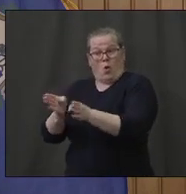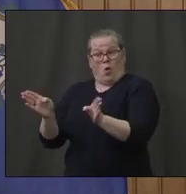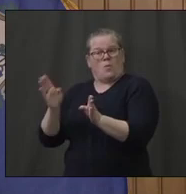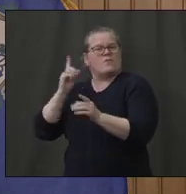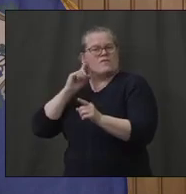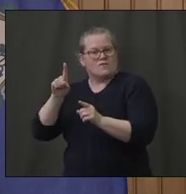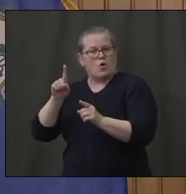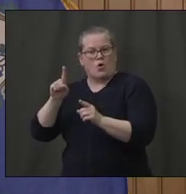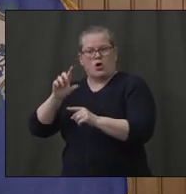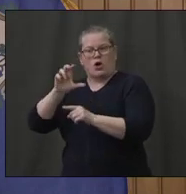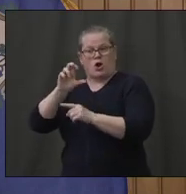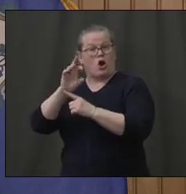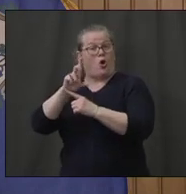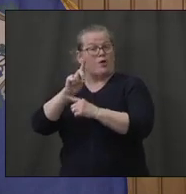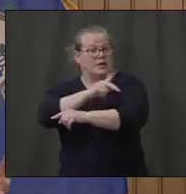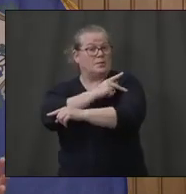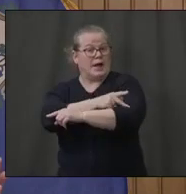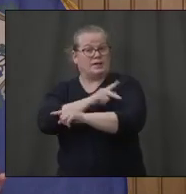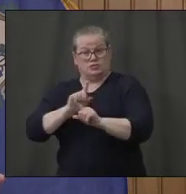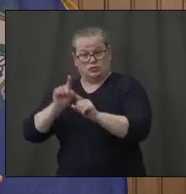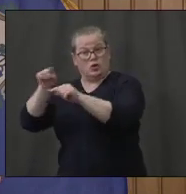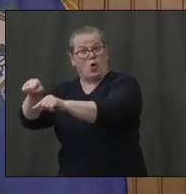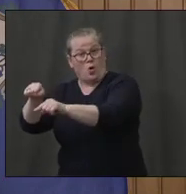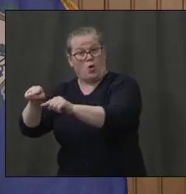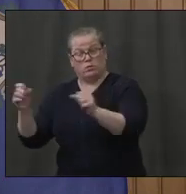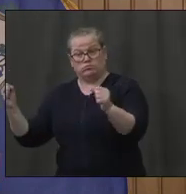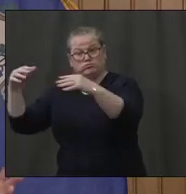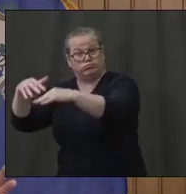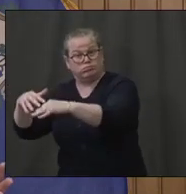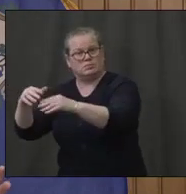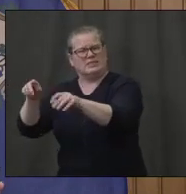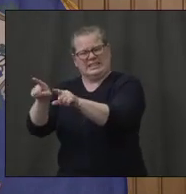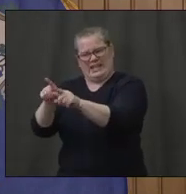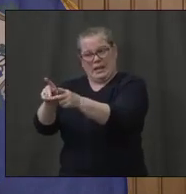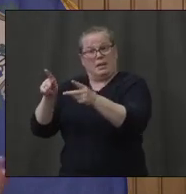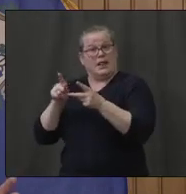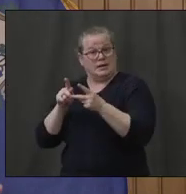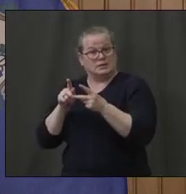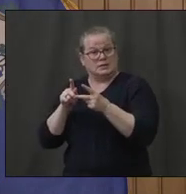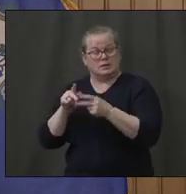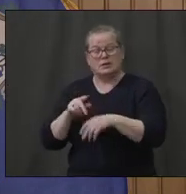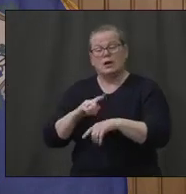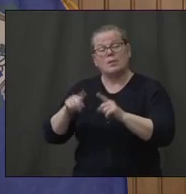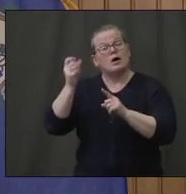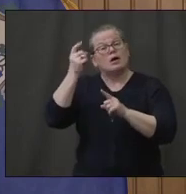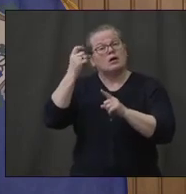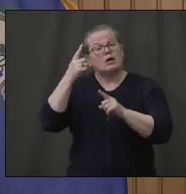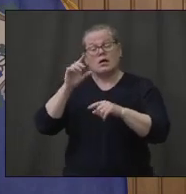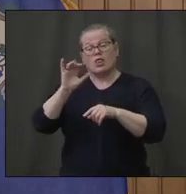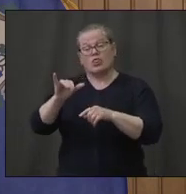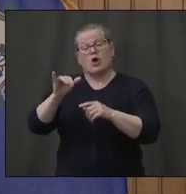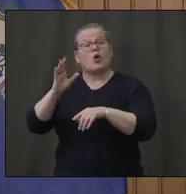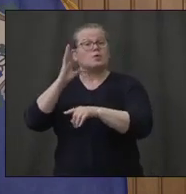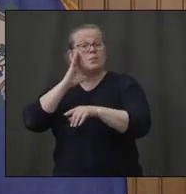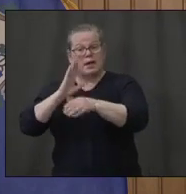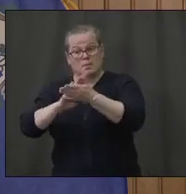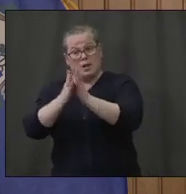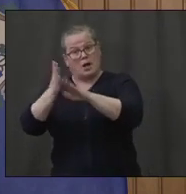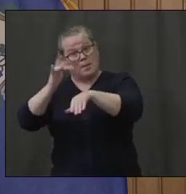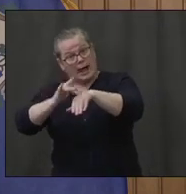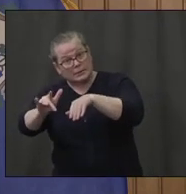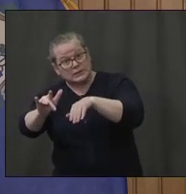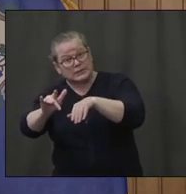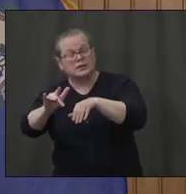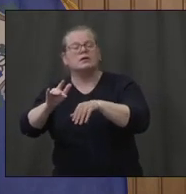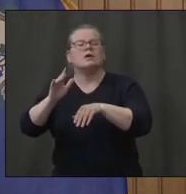cross-contamination. But just as importantly, out of these empty nursing homes or non-used nursing homes, we're going to upgrade them